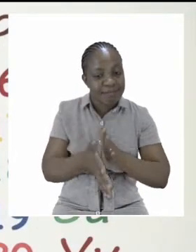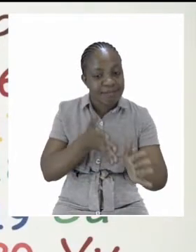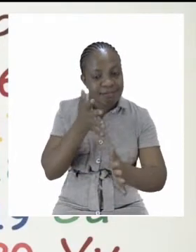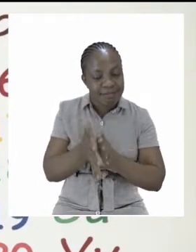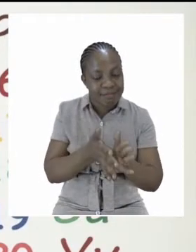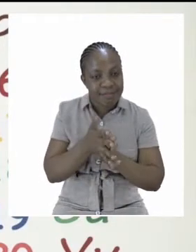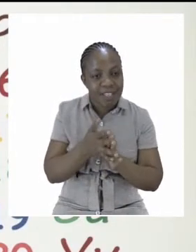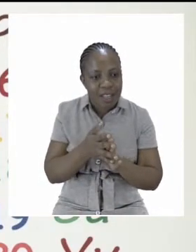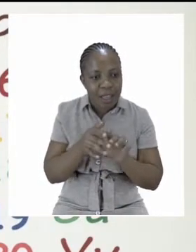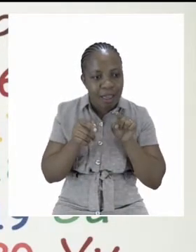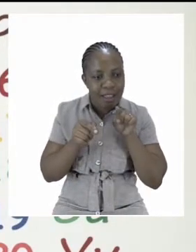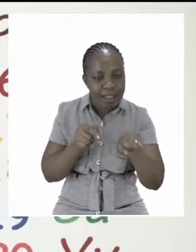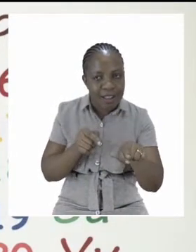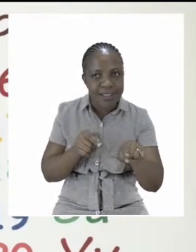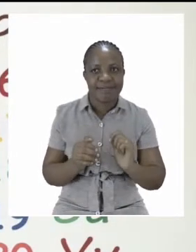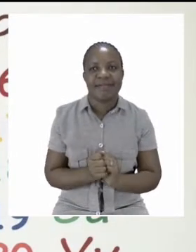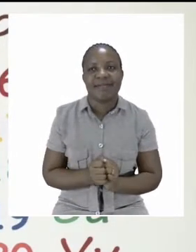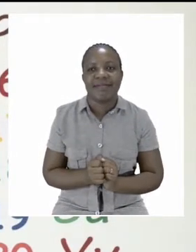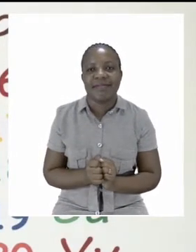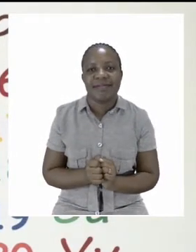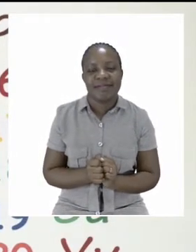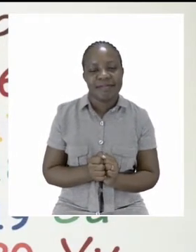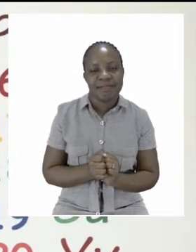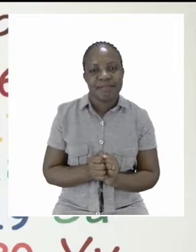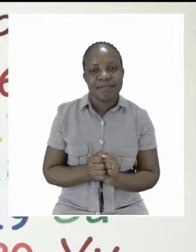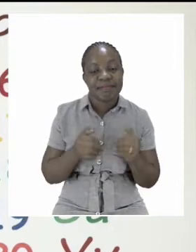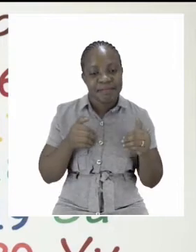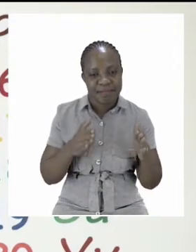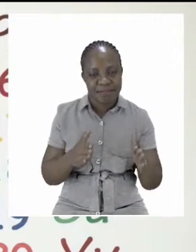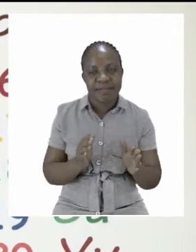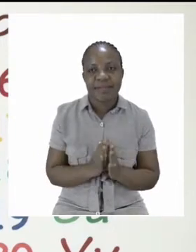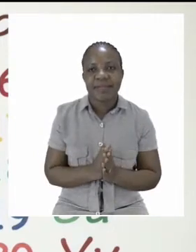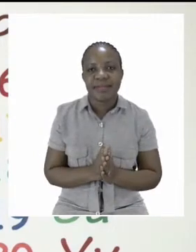ready? Very good. Let us go.